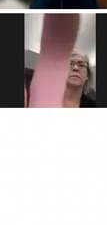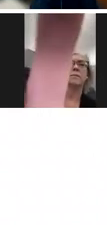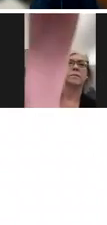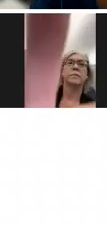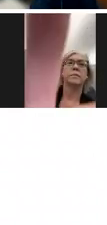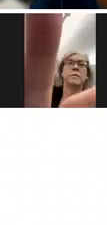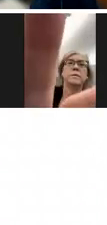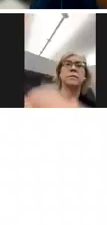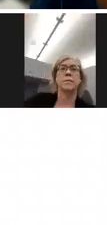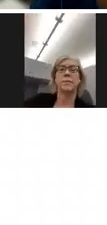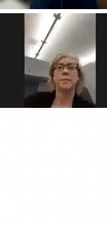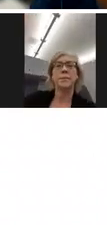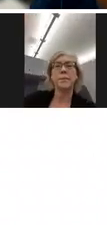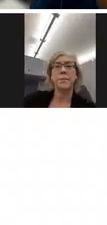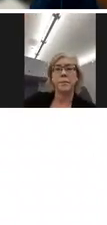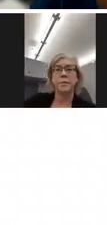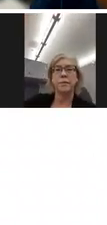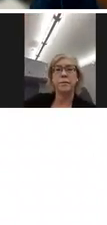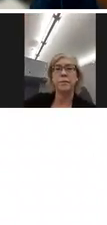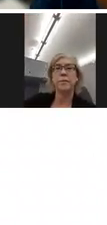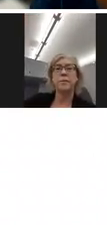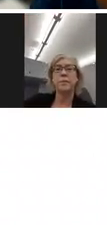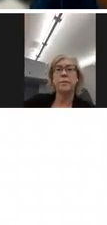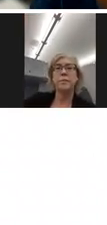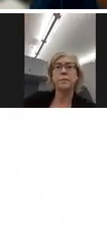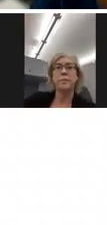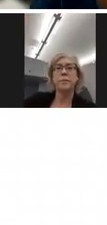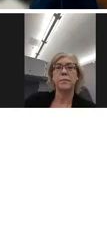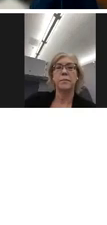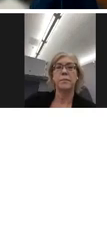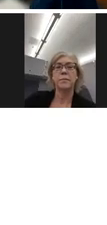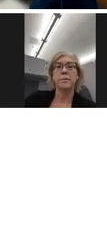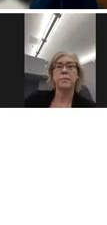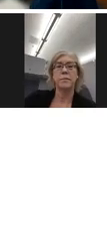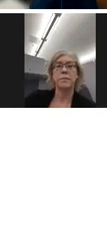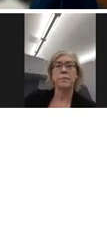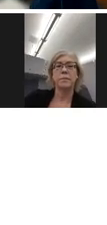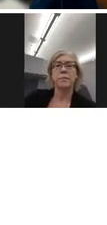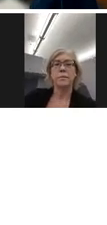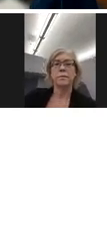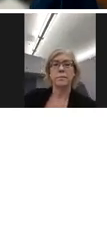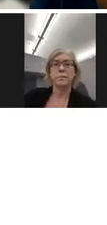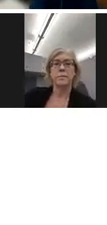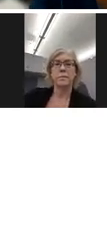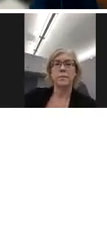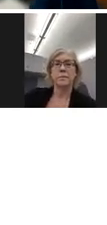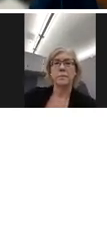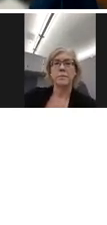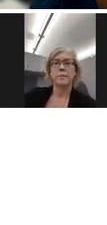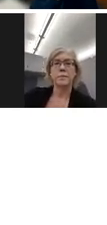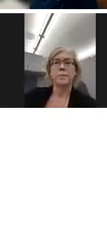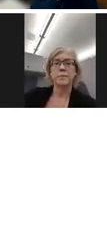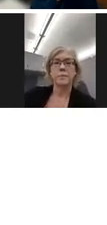we provide. For those organizations that may be downsizing or reducing